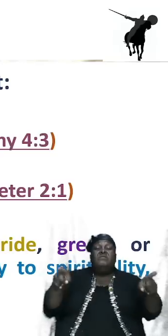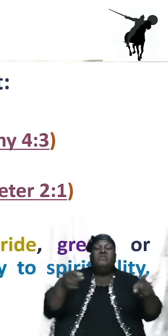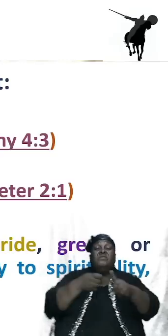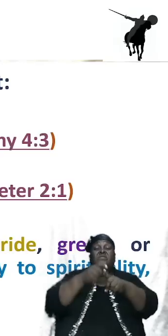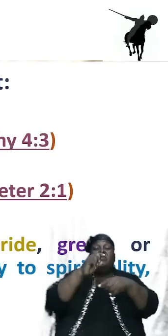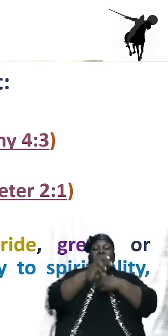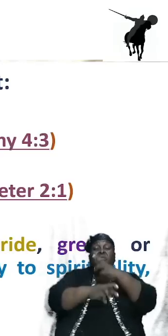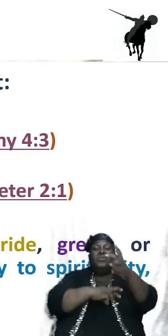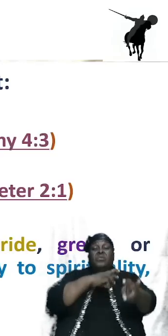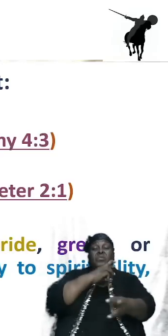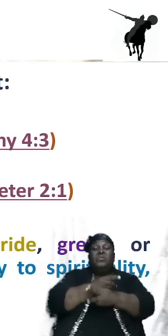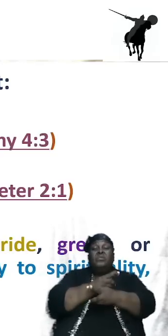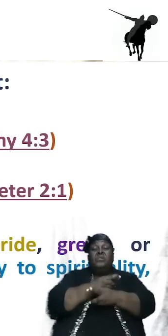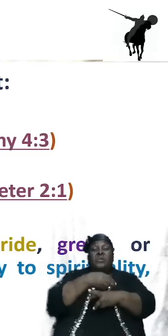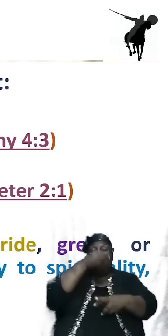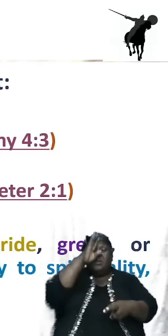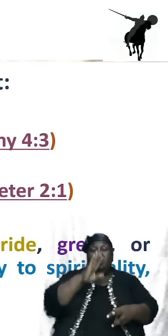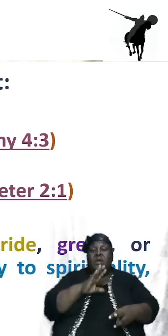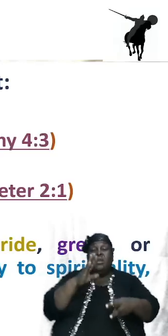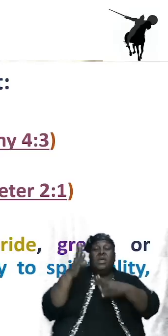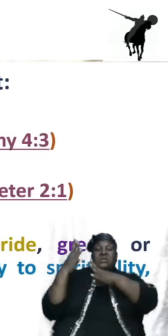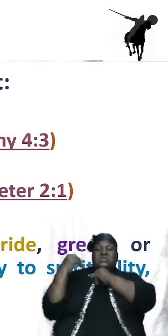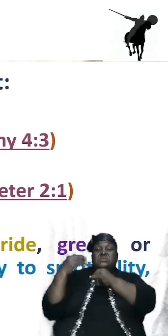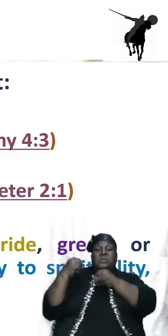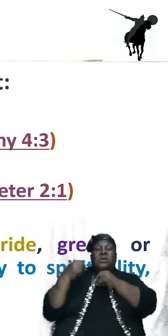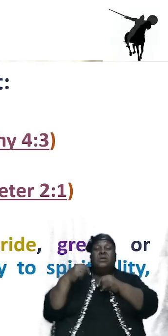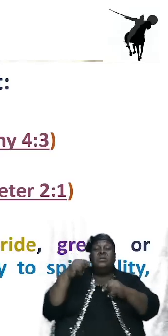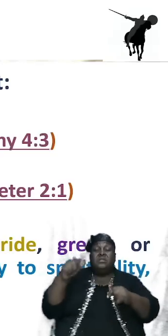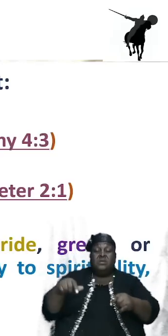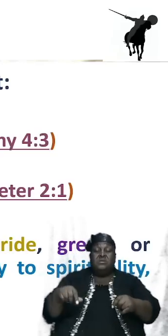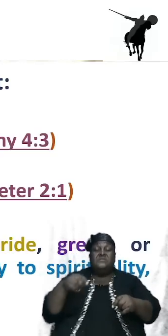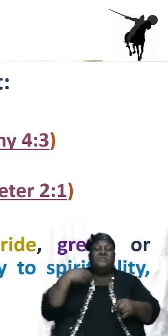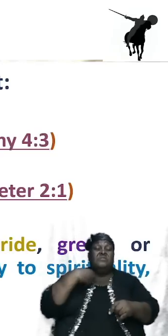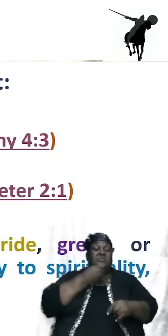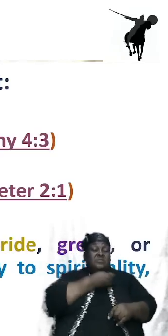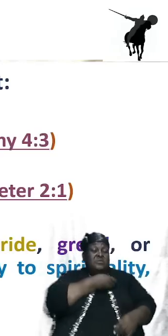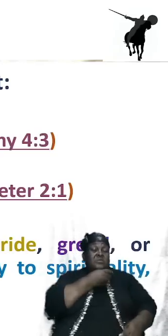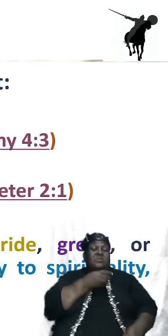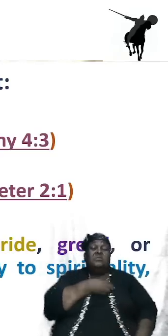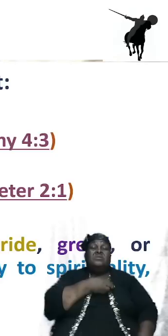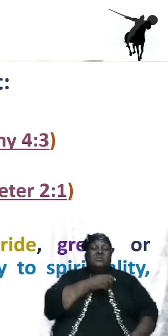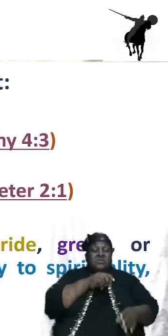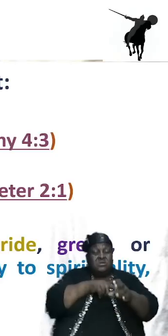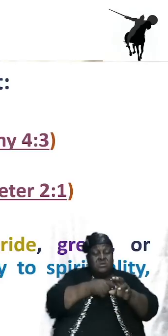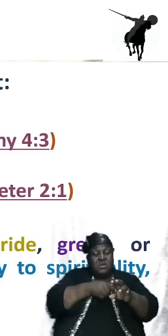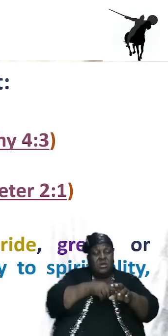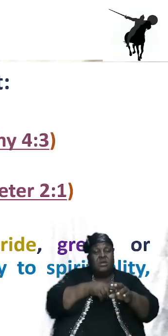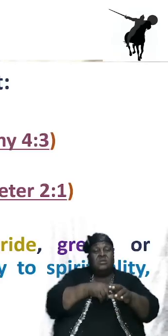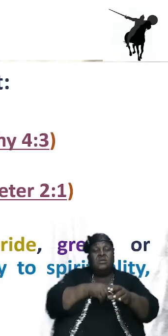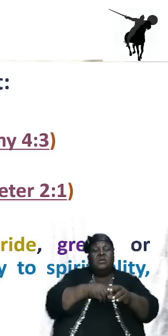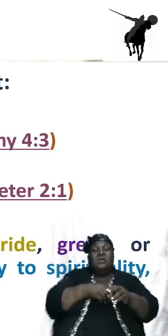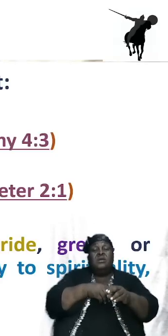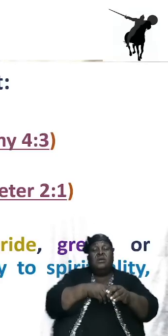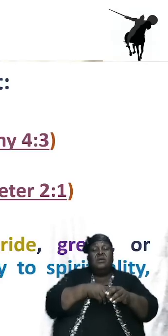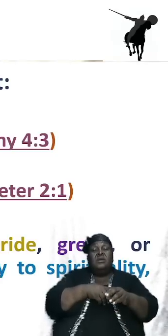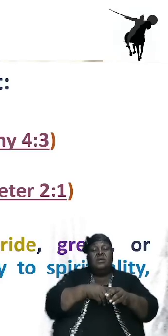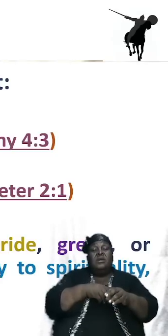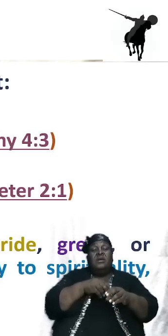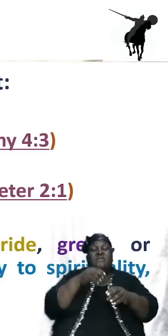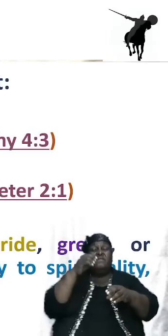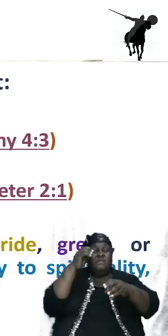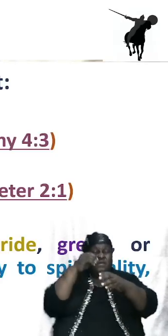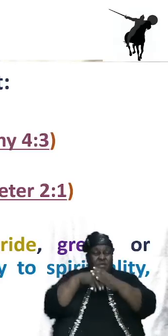of us. It also distorts our salvation. So we start to realize that the teaching, because there's a